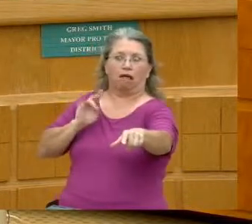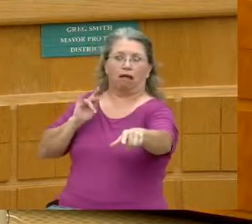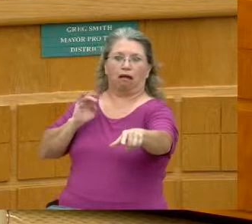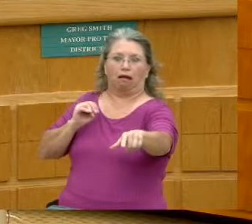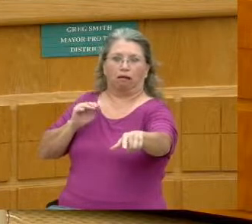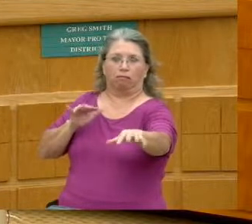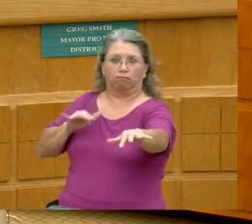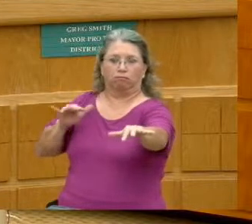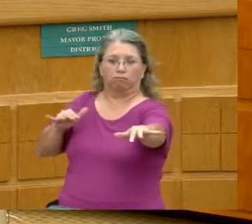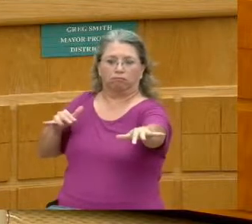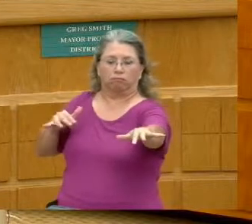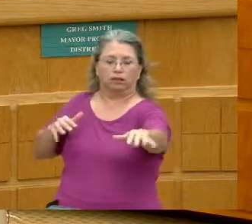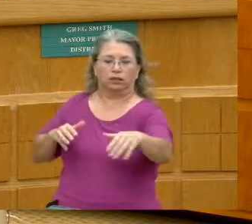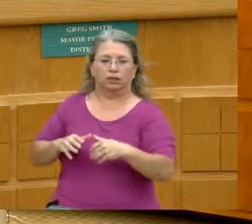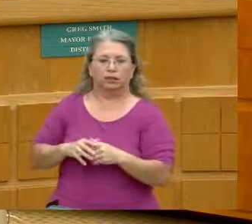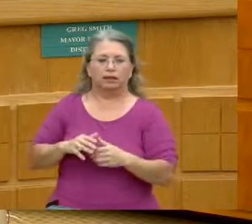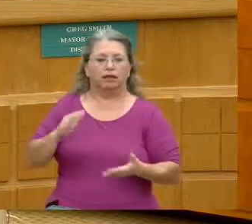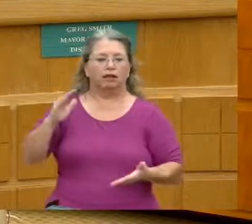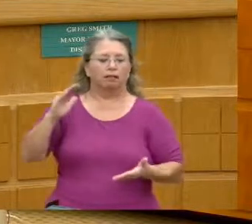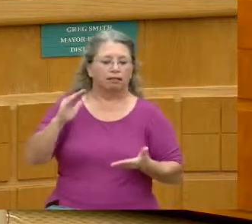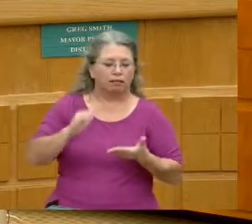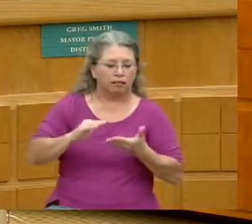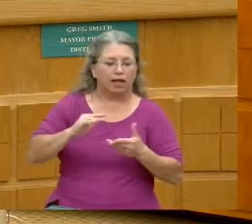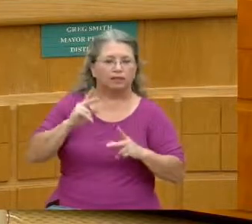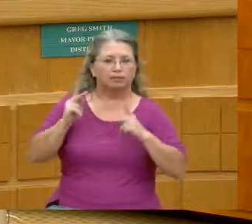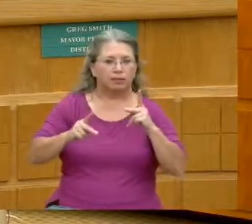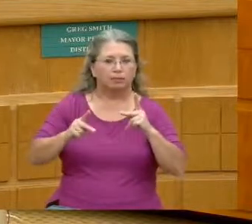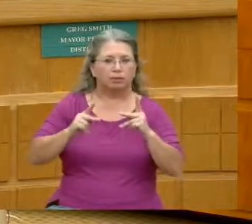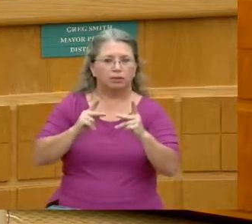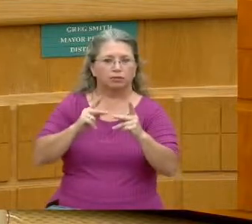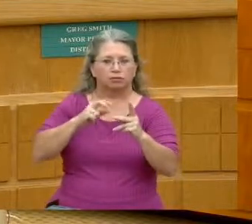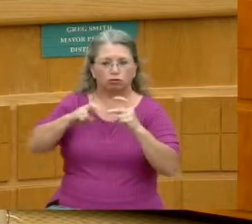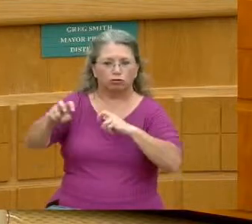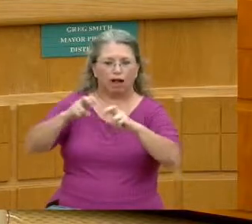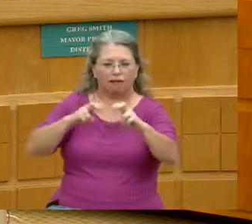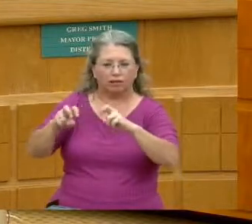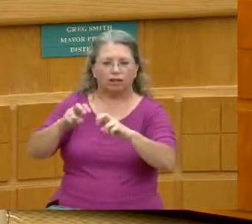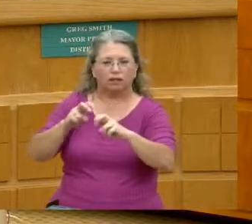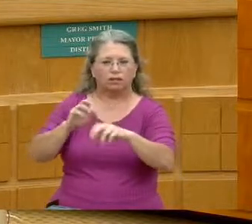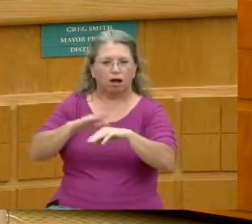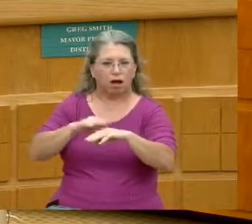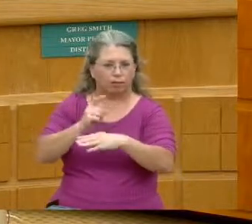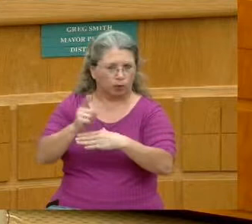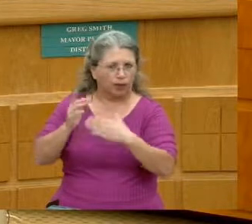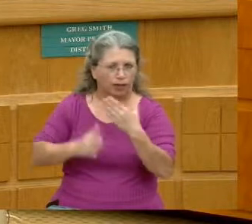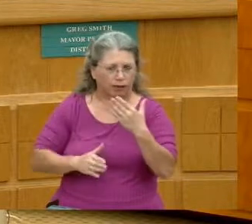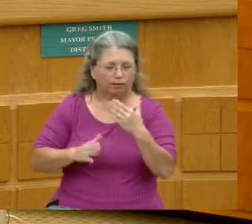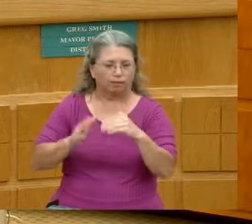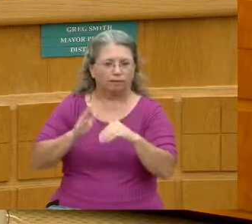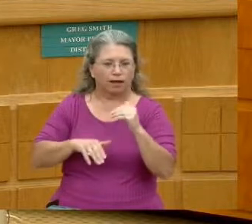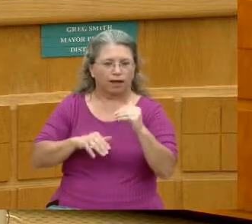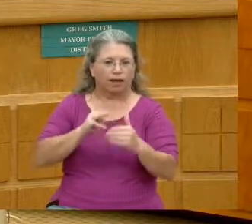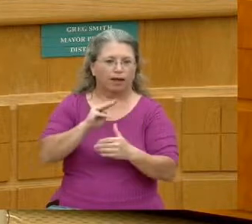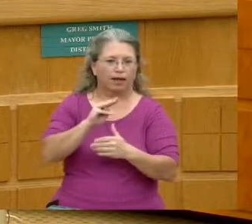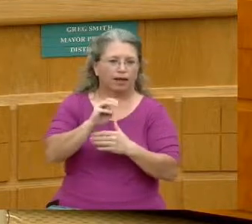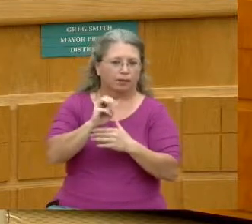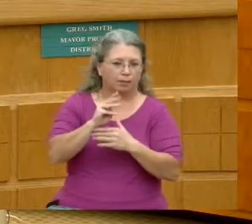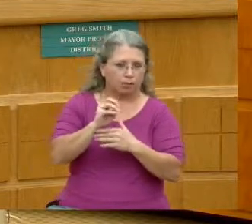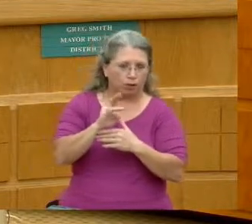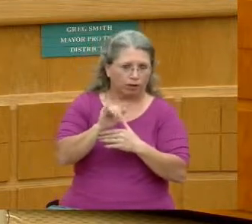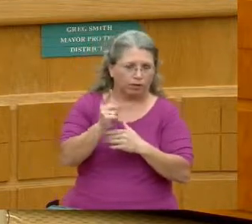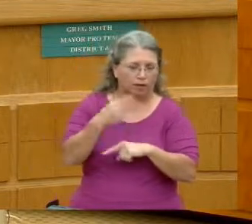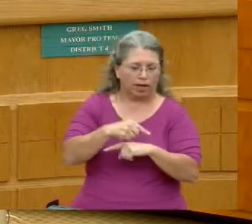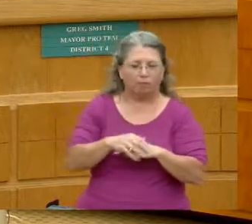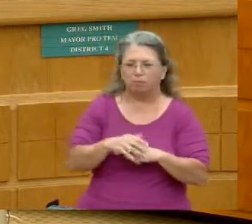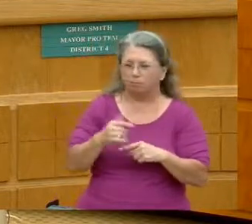traveling on the weekends than were on Memorial Day weekend. It makes a lot of sense. But there's still a lot of travel going on, and we're way up